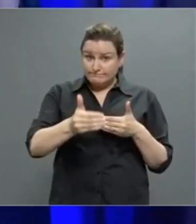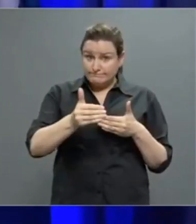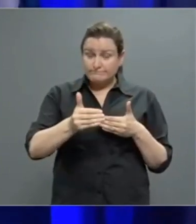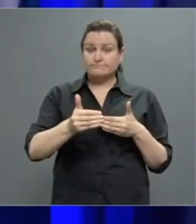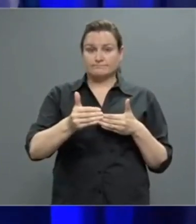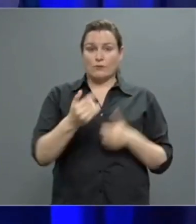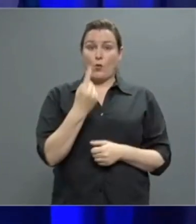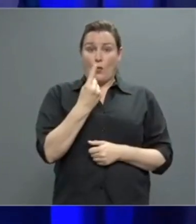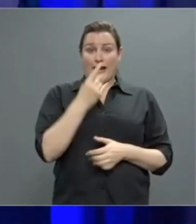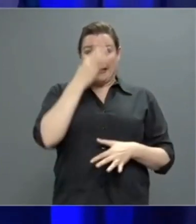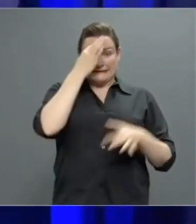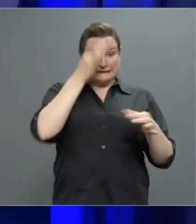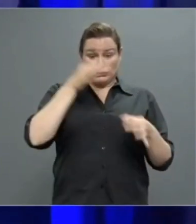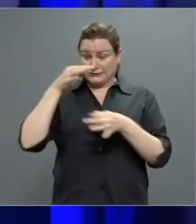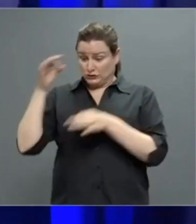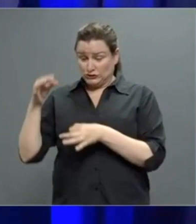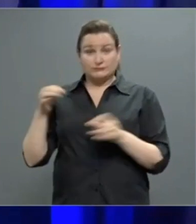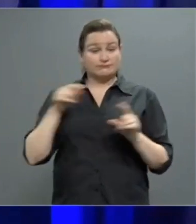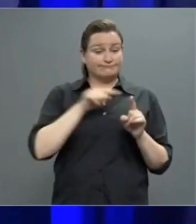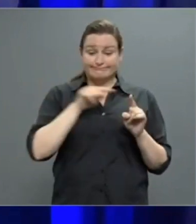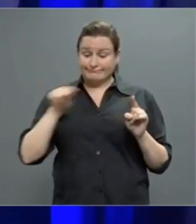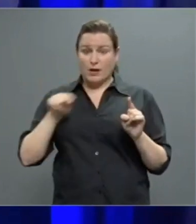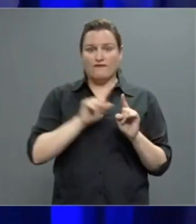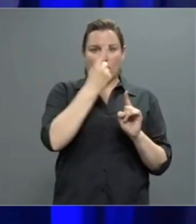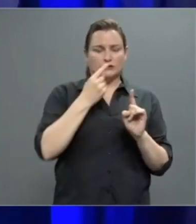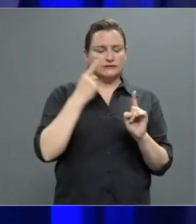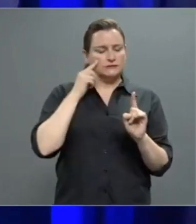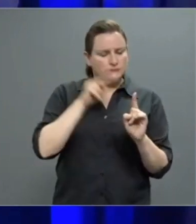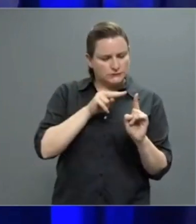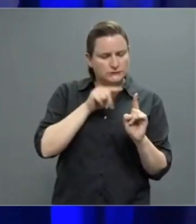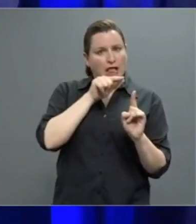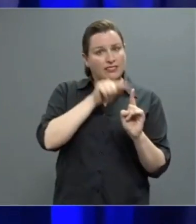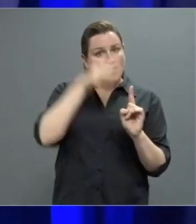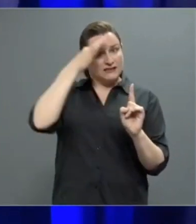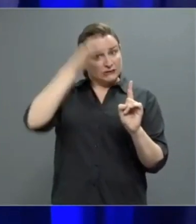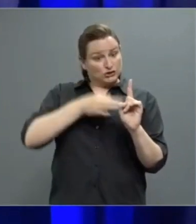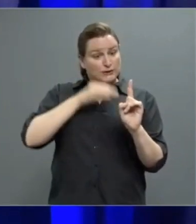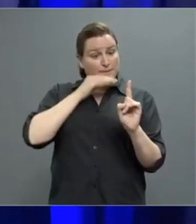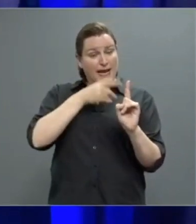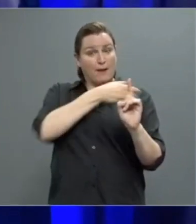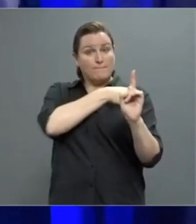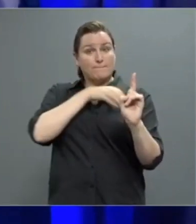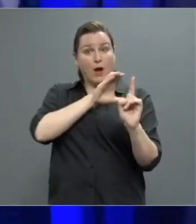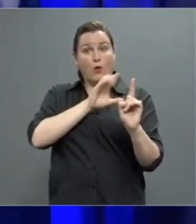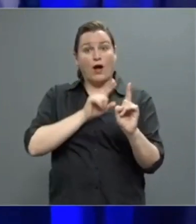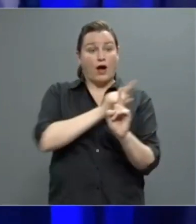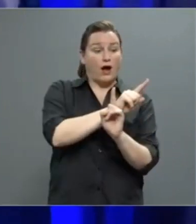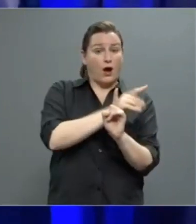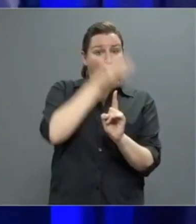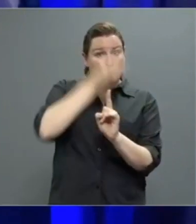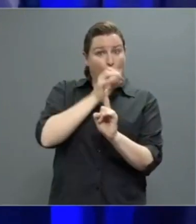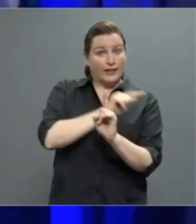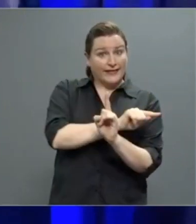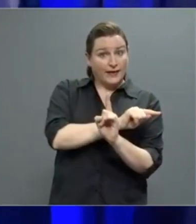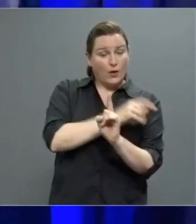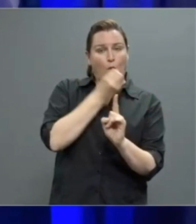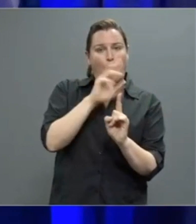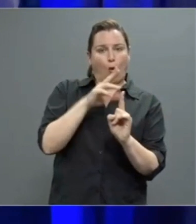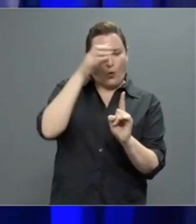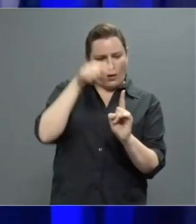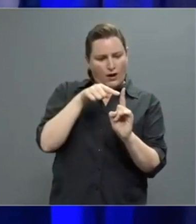single question. Does it give more power to politicians and bureaucrats, or does it give more power to